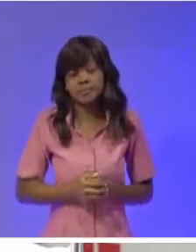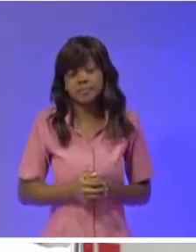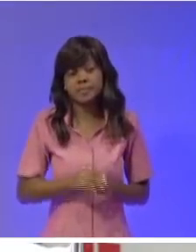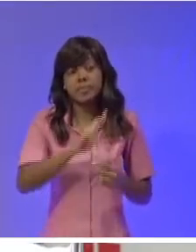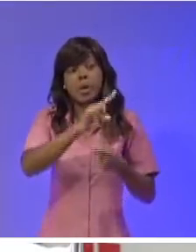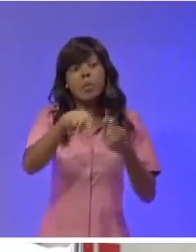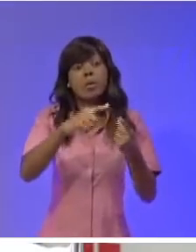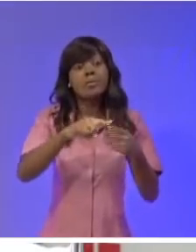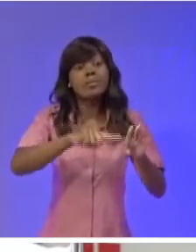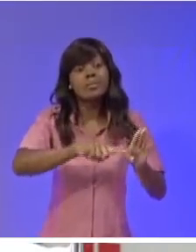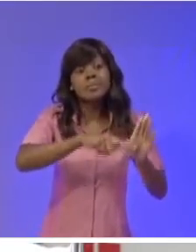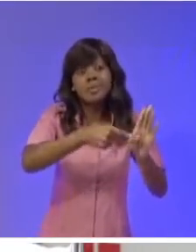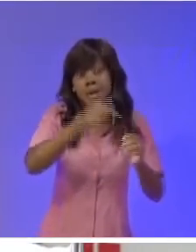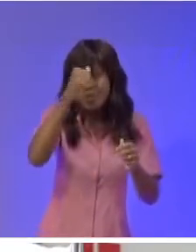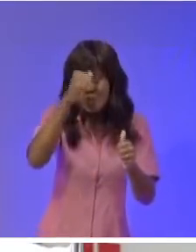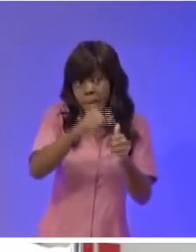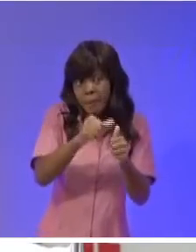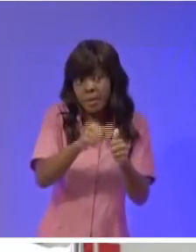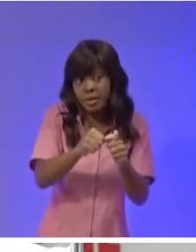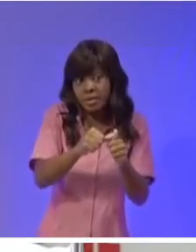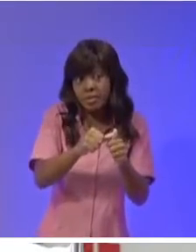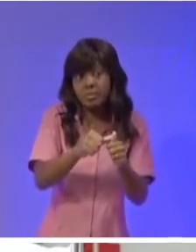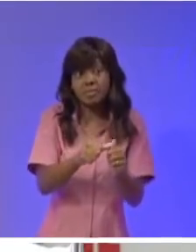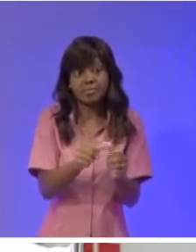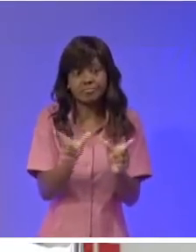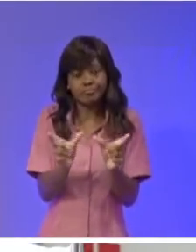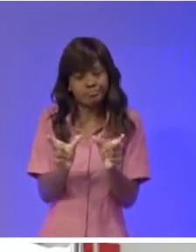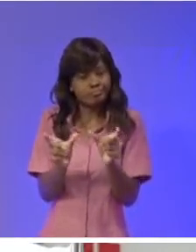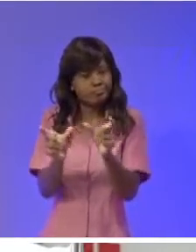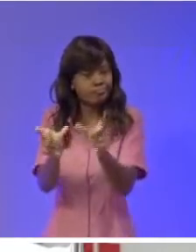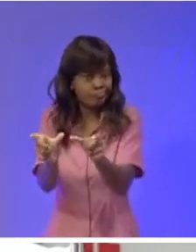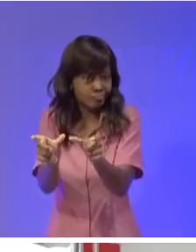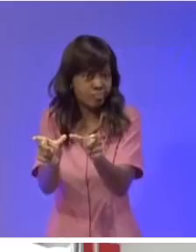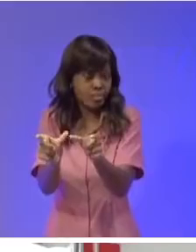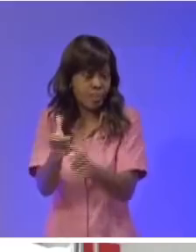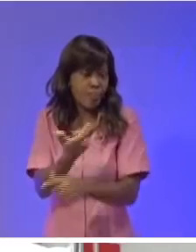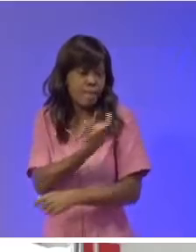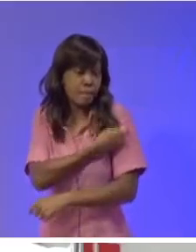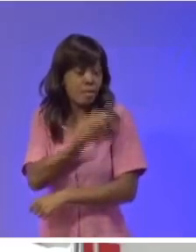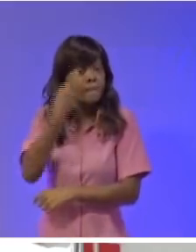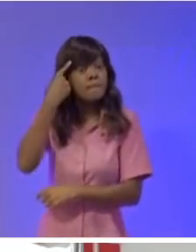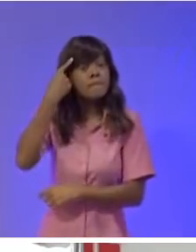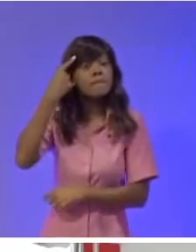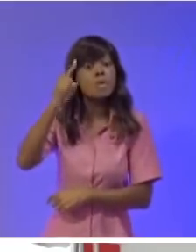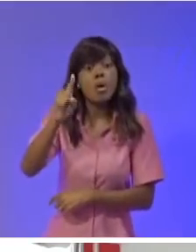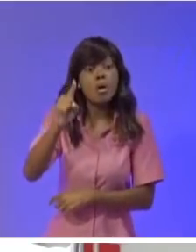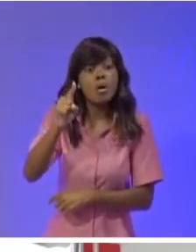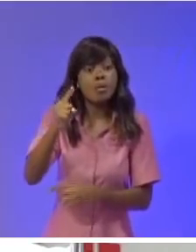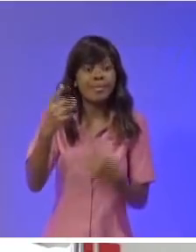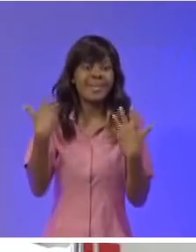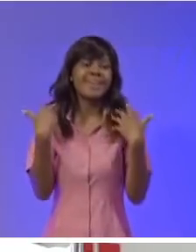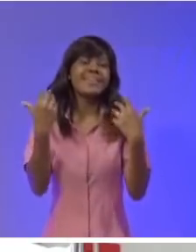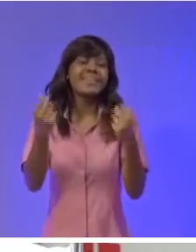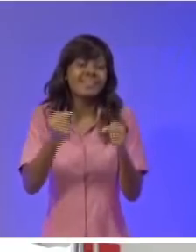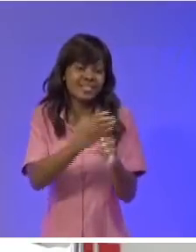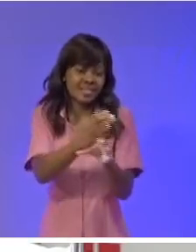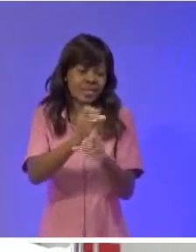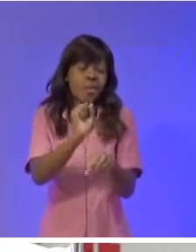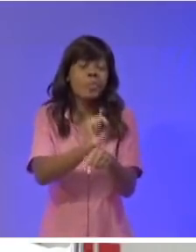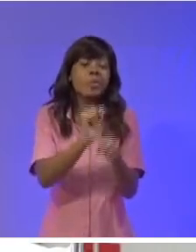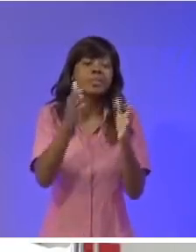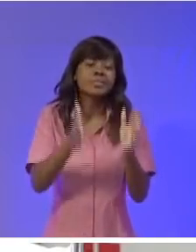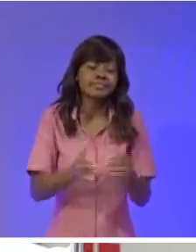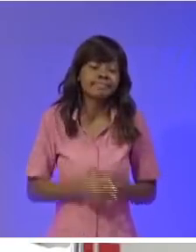vaccines to healthcare workers. The doctors, as we have said several times, are about 95 to